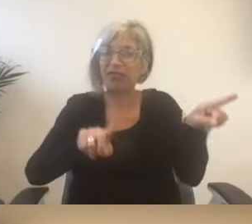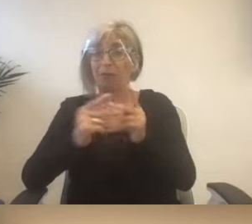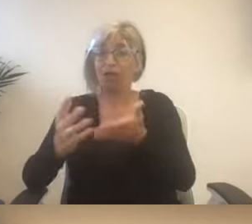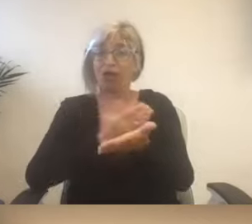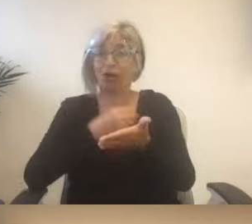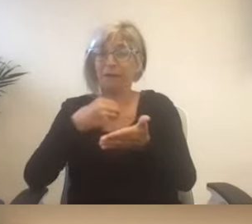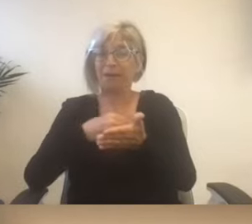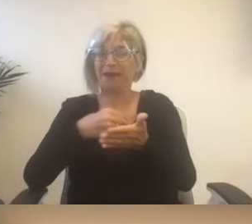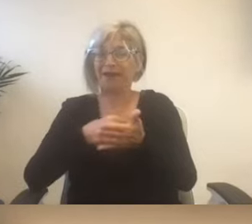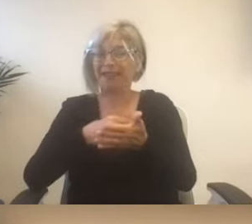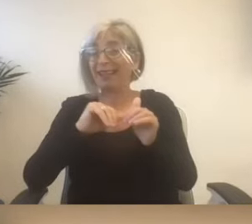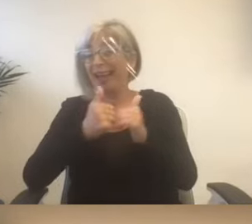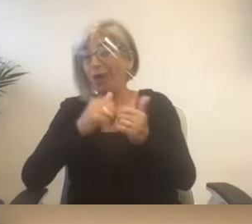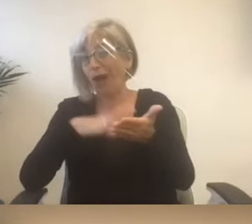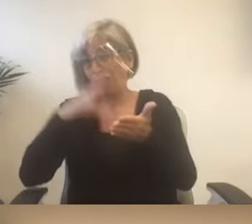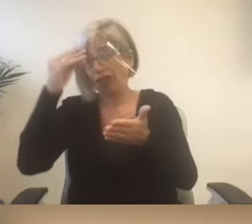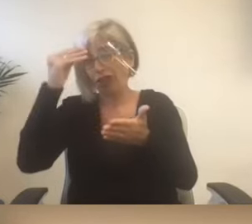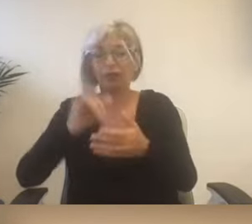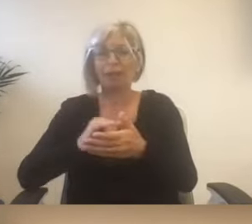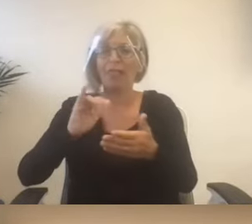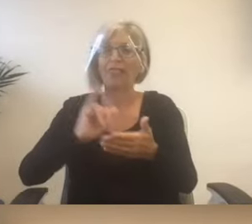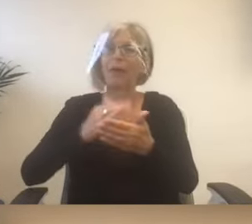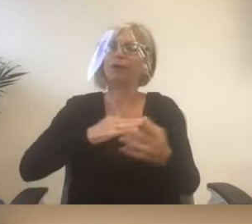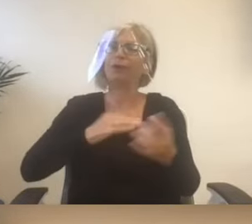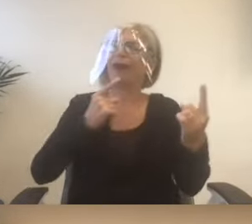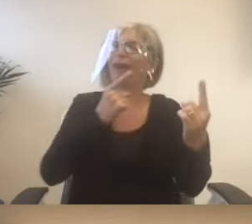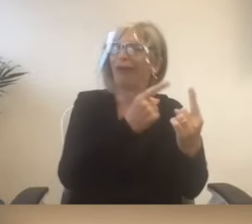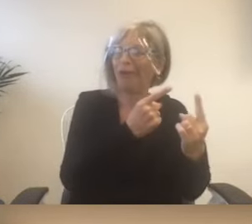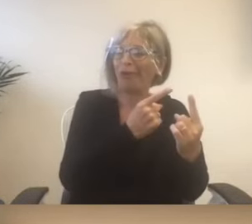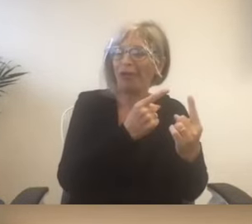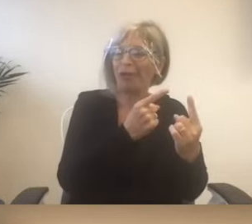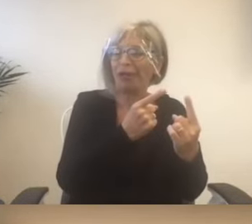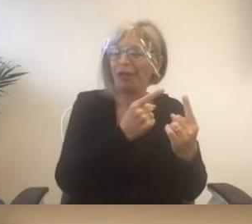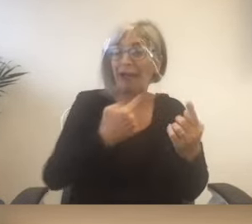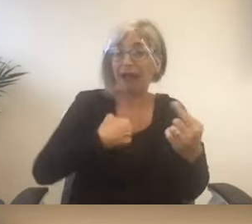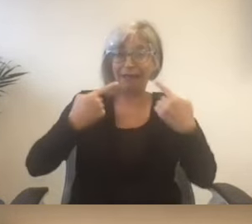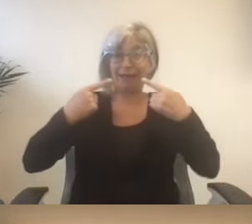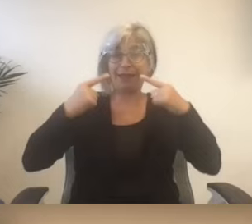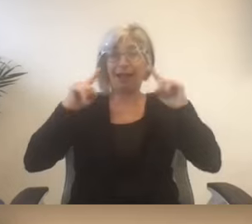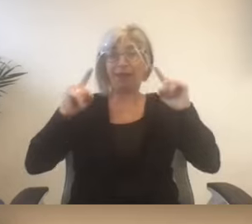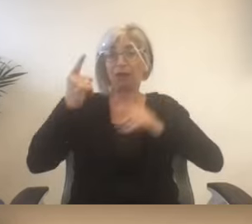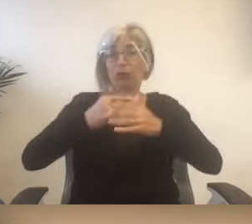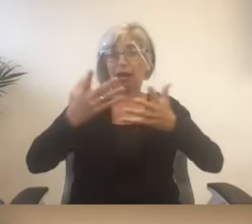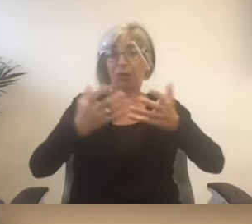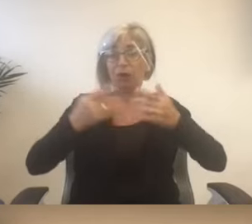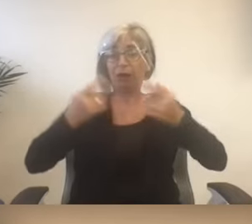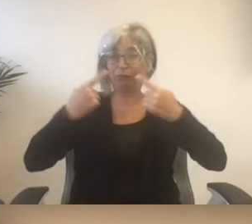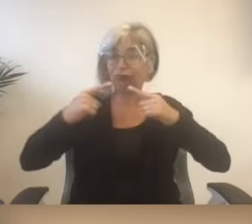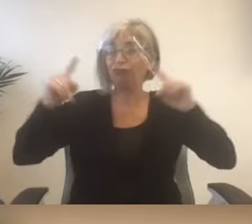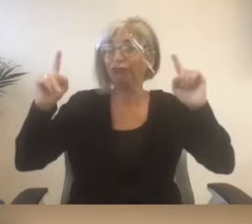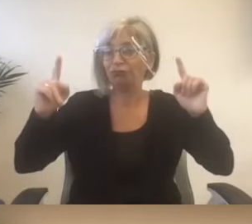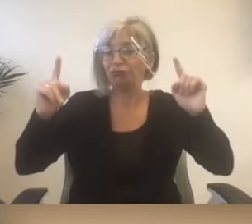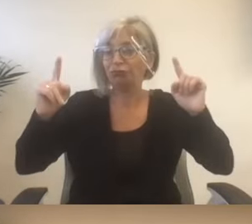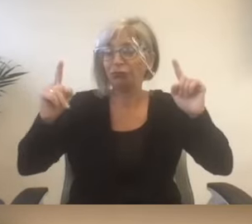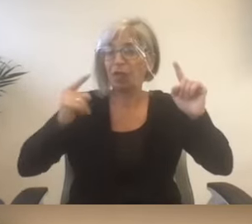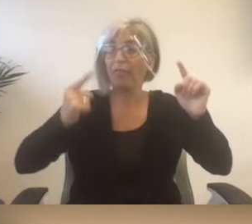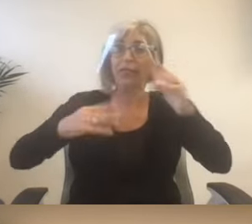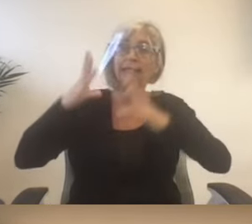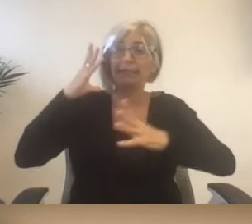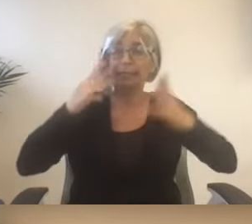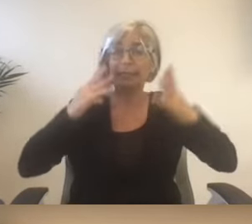pulled. So really, that's kind of what my goal was. I kind of accomplished what I wanted to achieve, was the fact that by going through